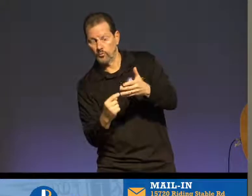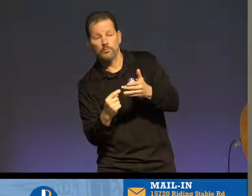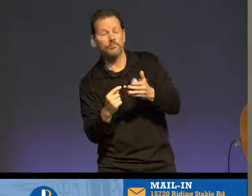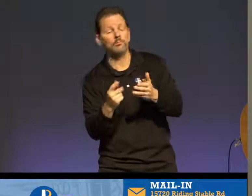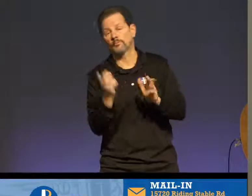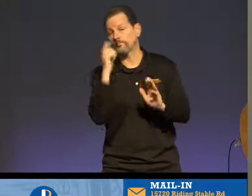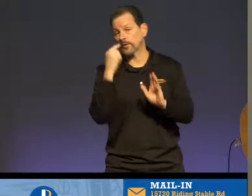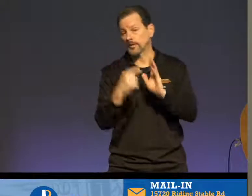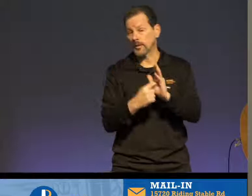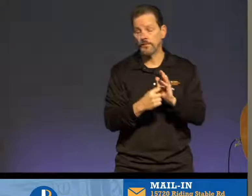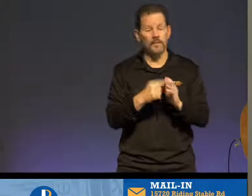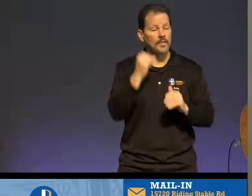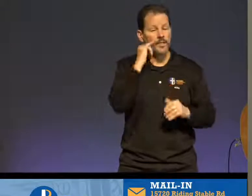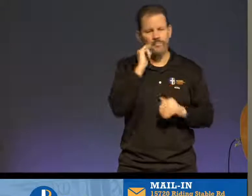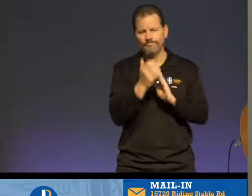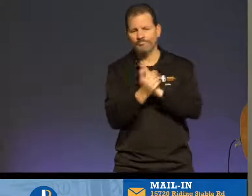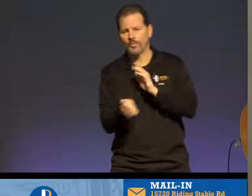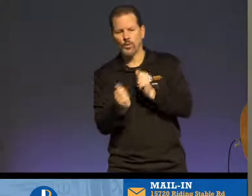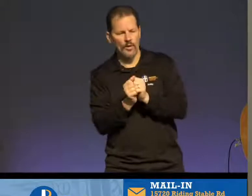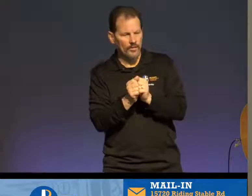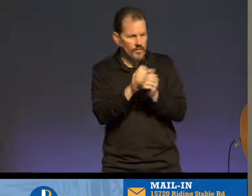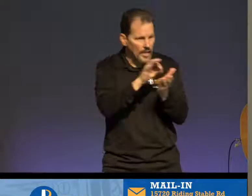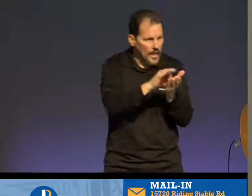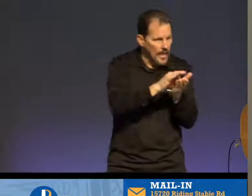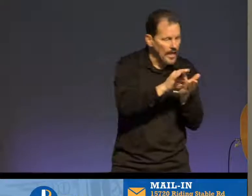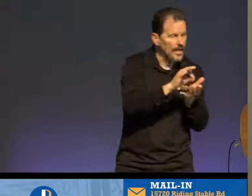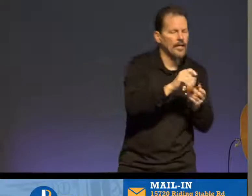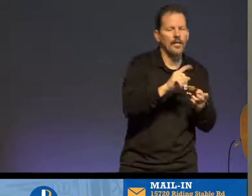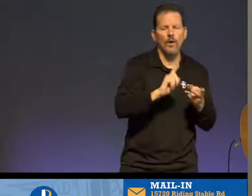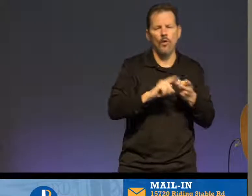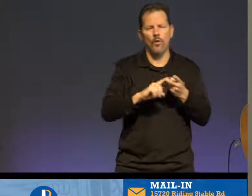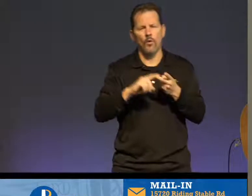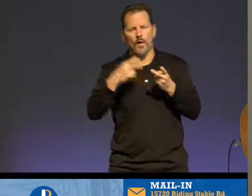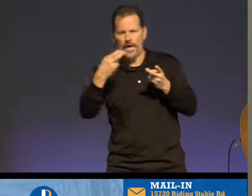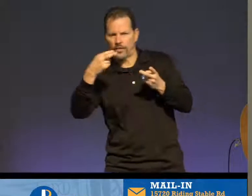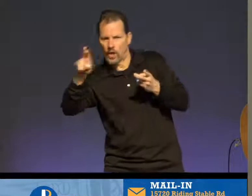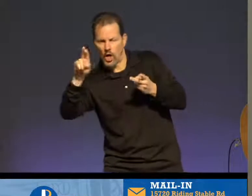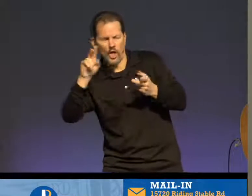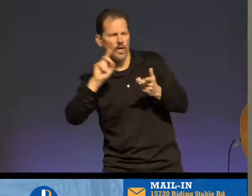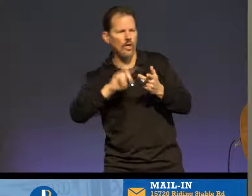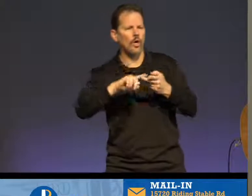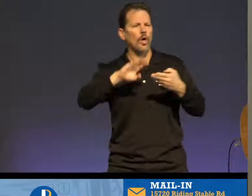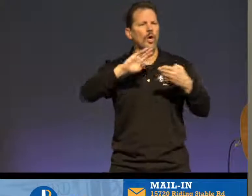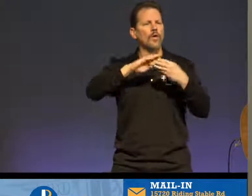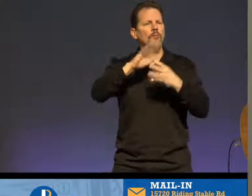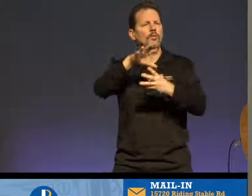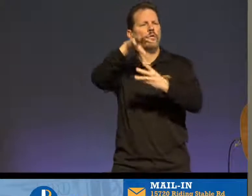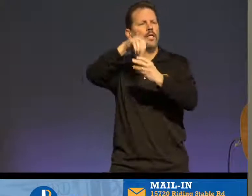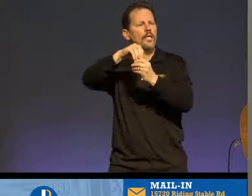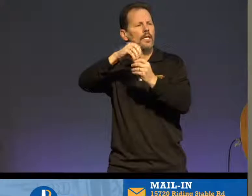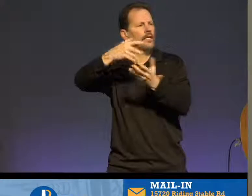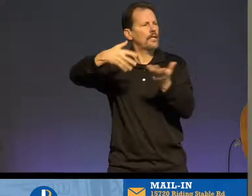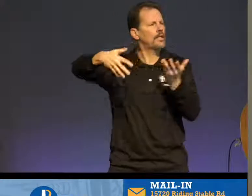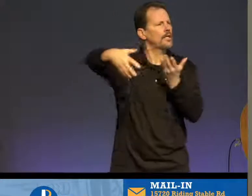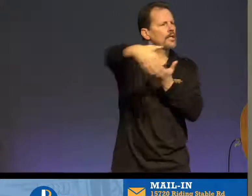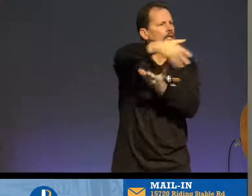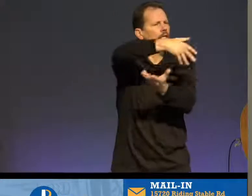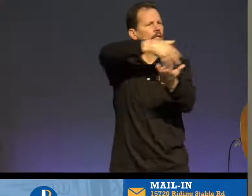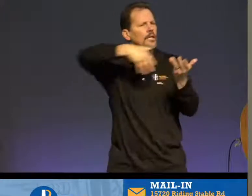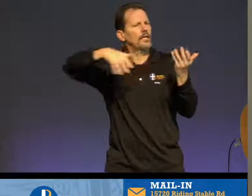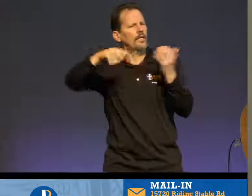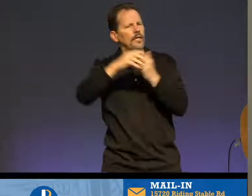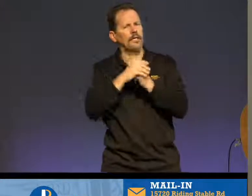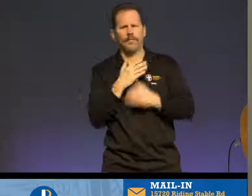with accounting or human resources or community engagement, we would love to hear from you. We have a